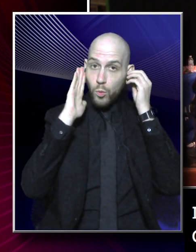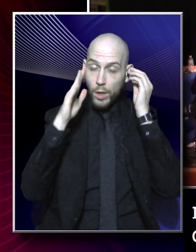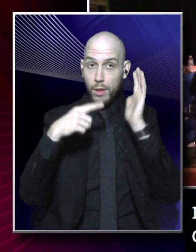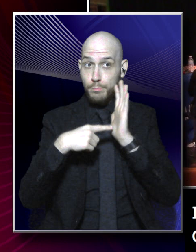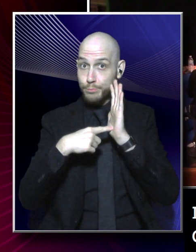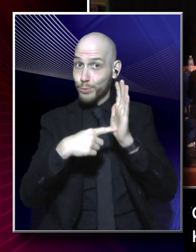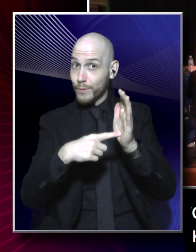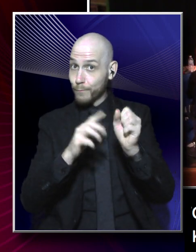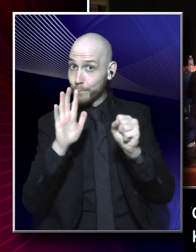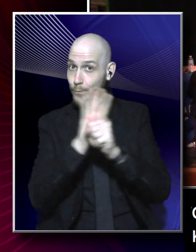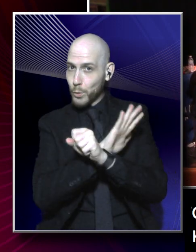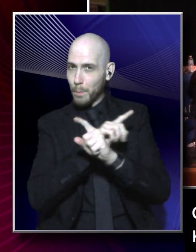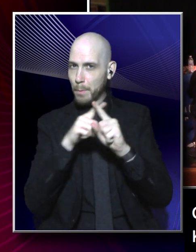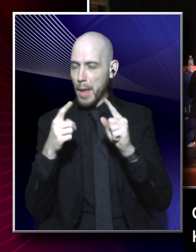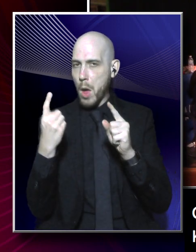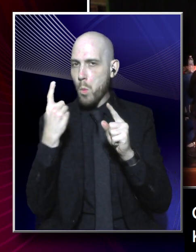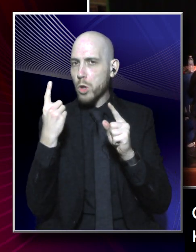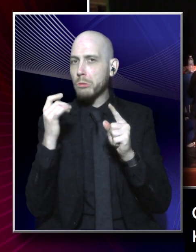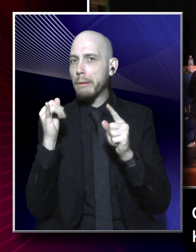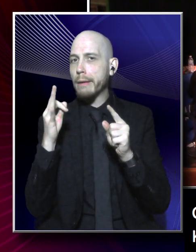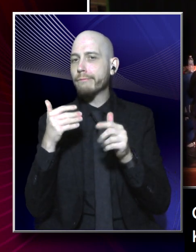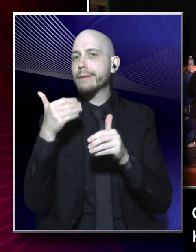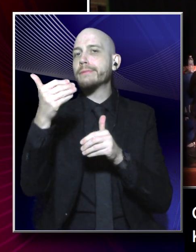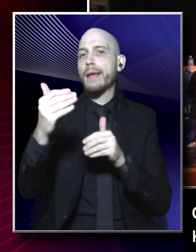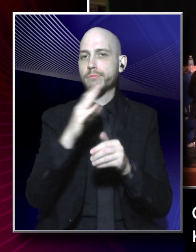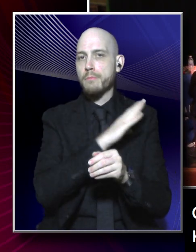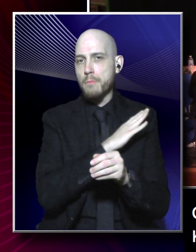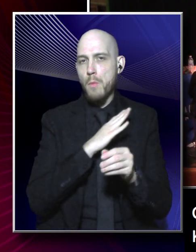started, if possible. All right.